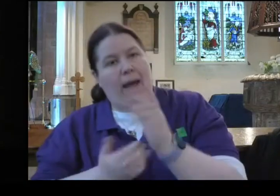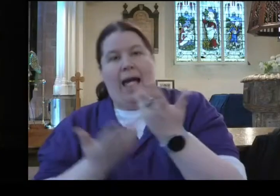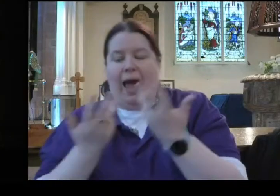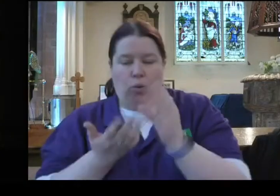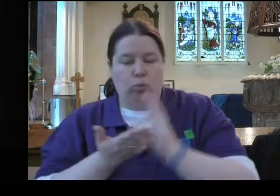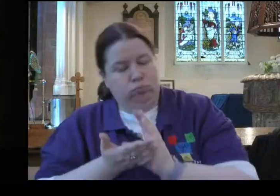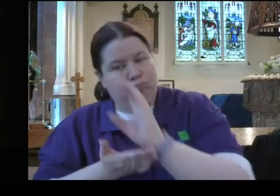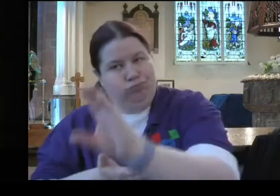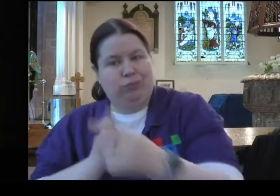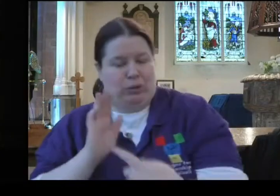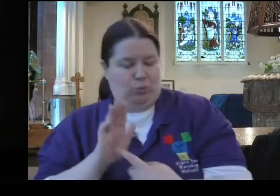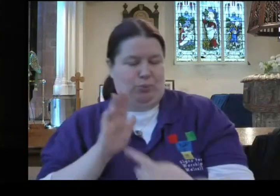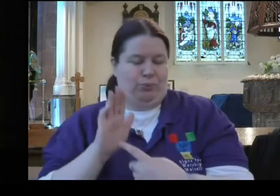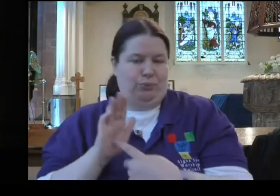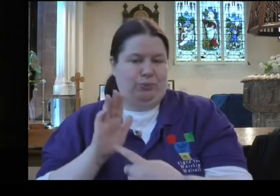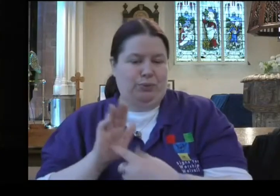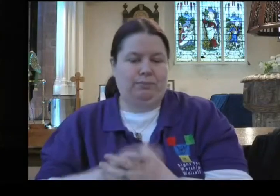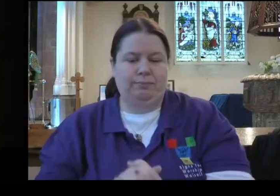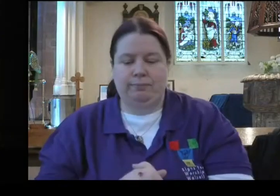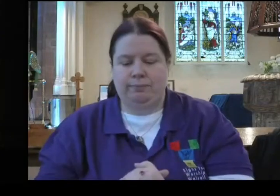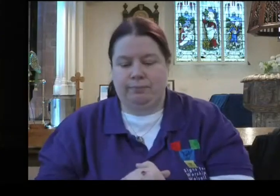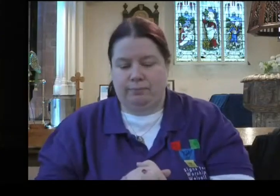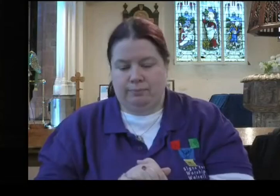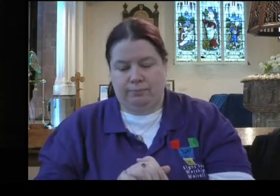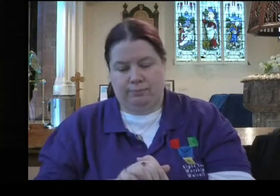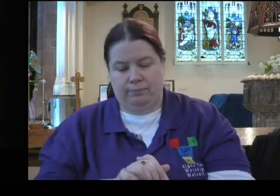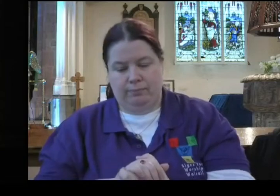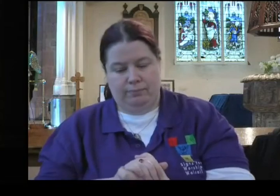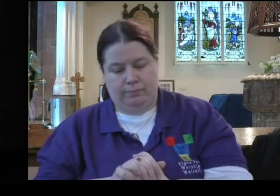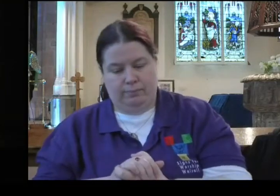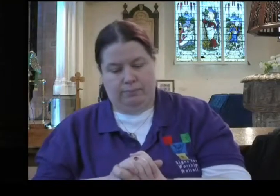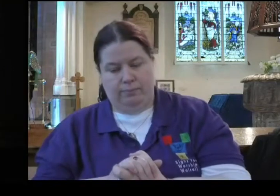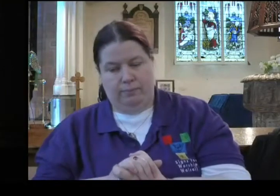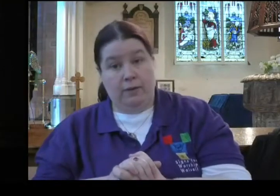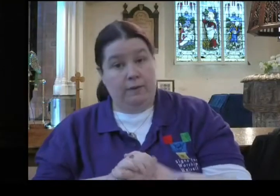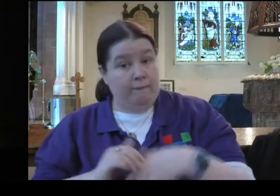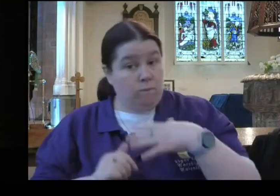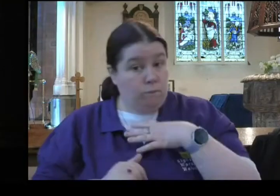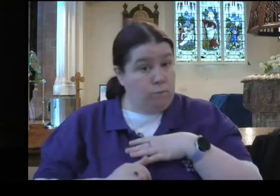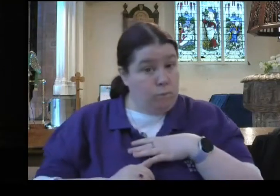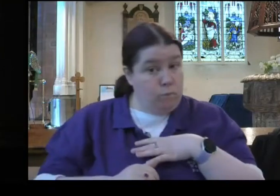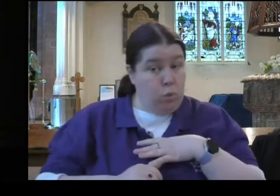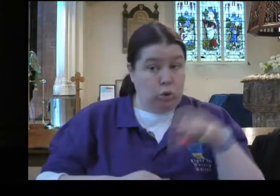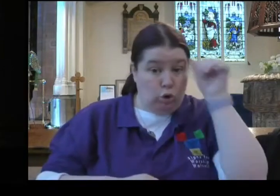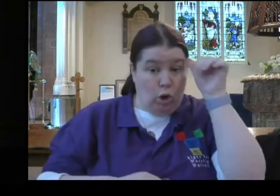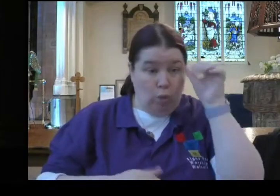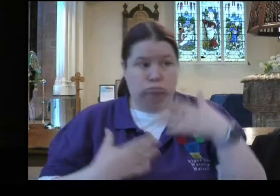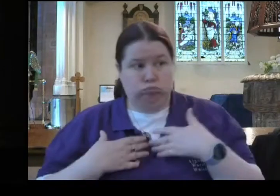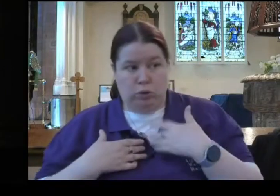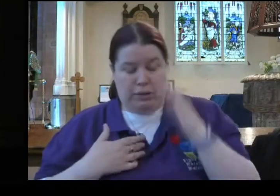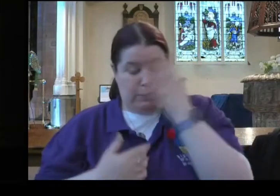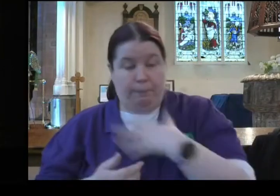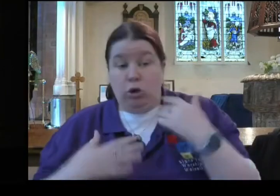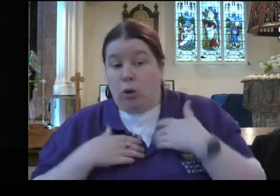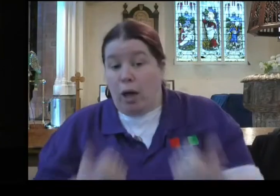money are a really big indicator of our spiritual health. If you want to know how good your spiritual health is, look at your